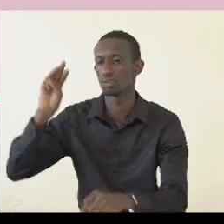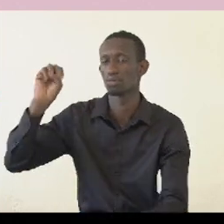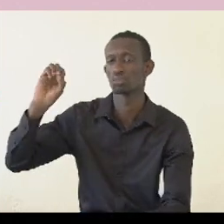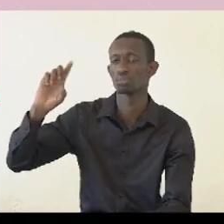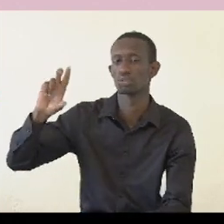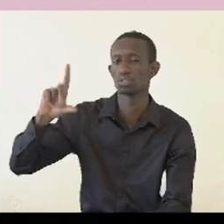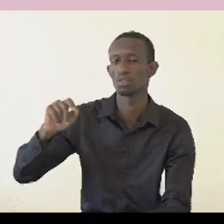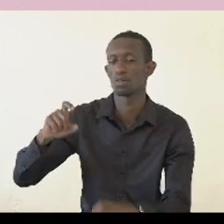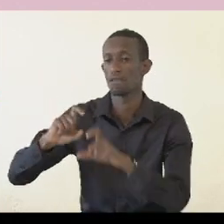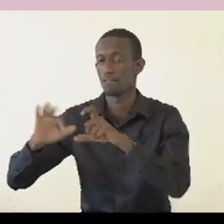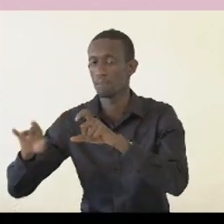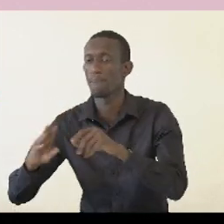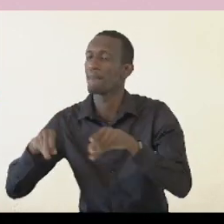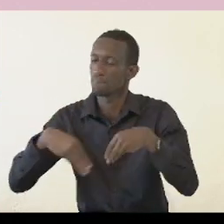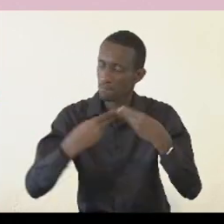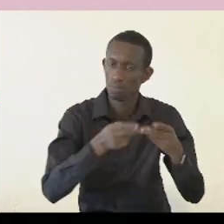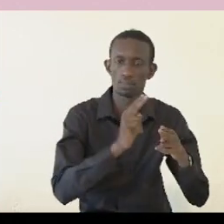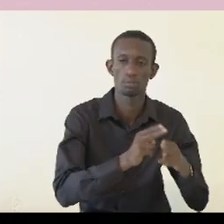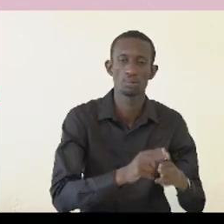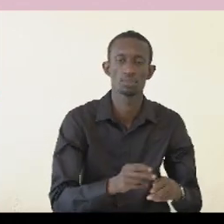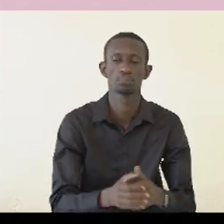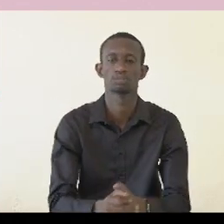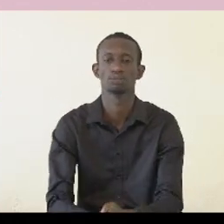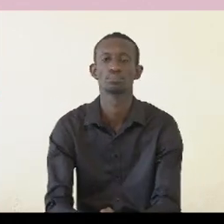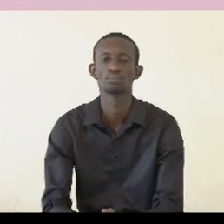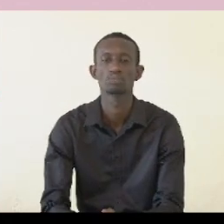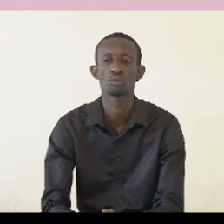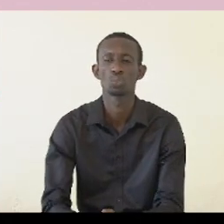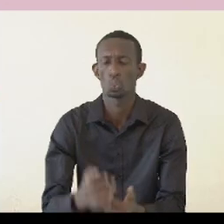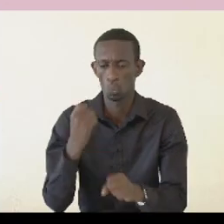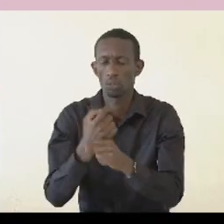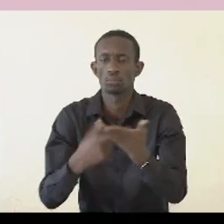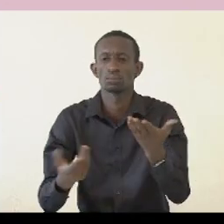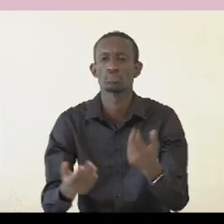formula and name the compounds. What do we do?